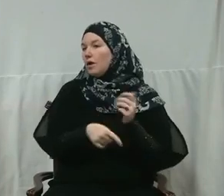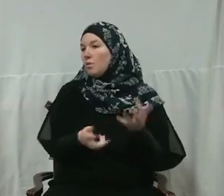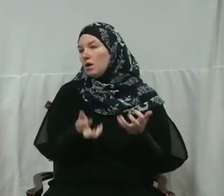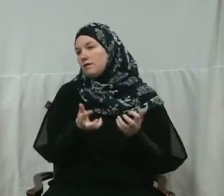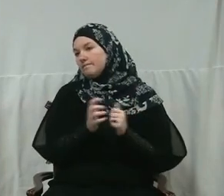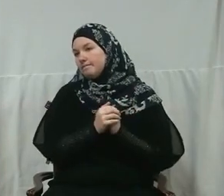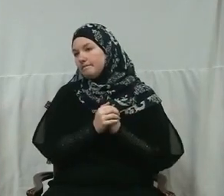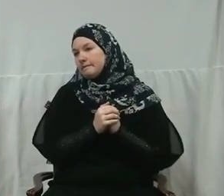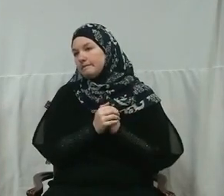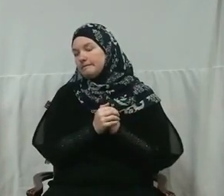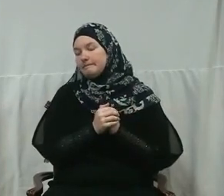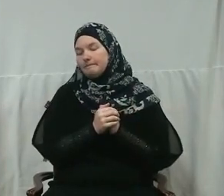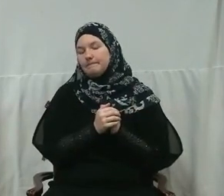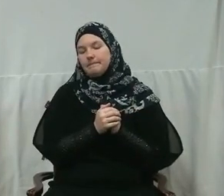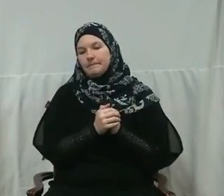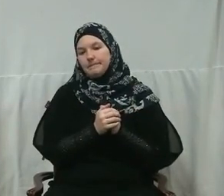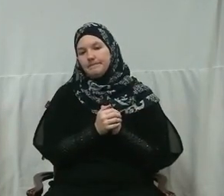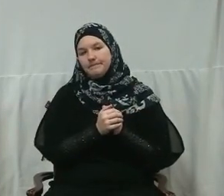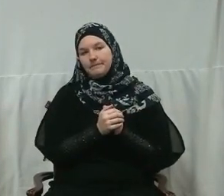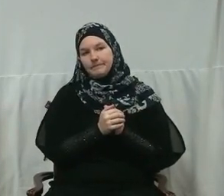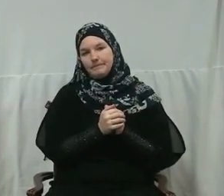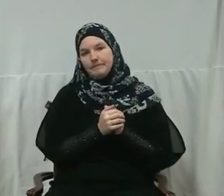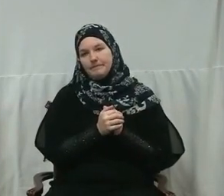their choices.